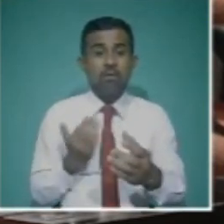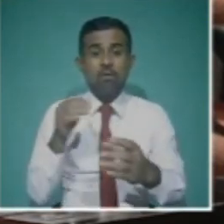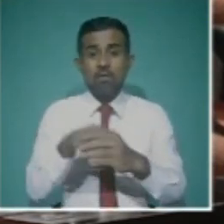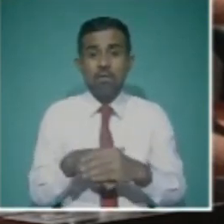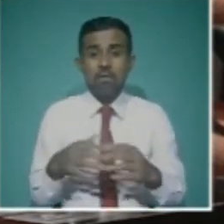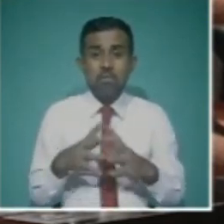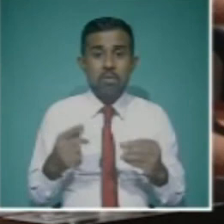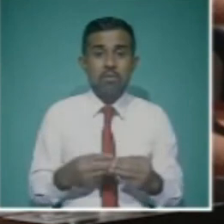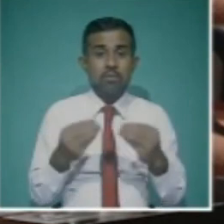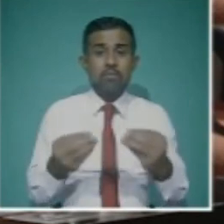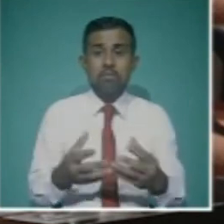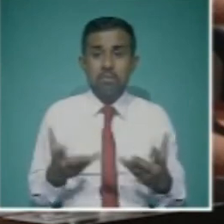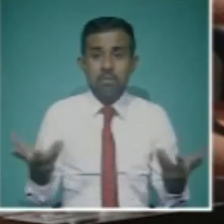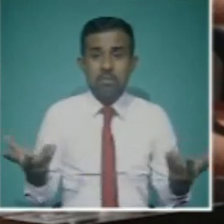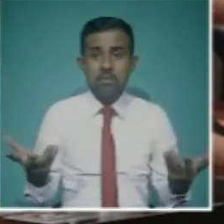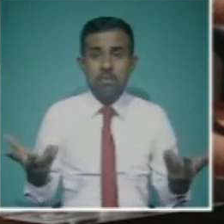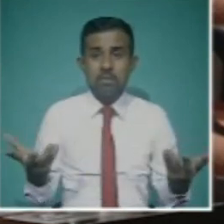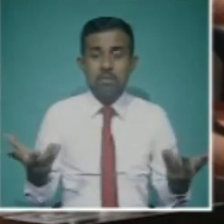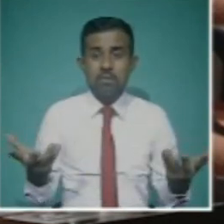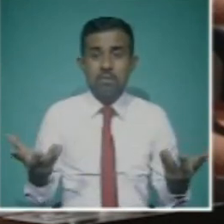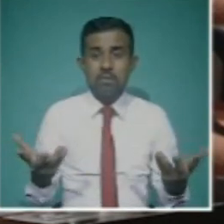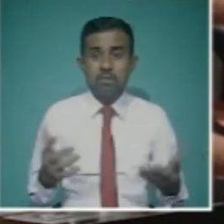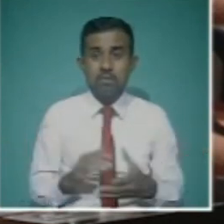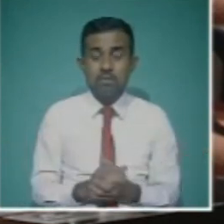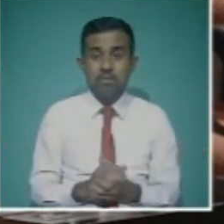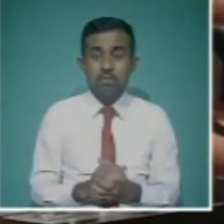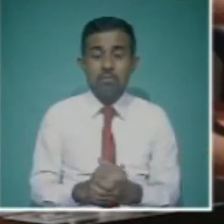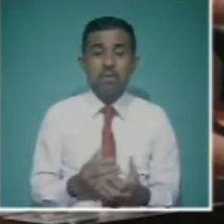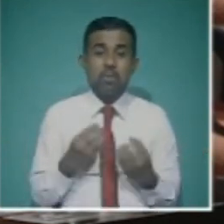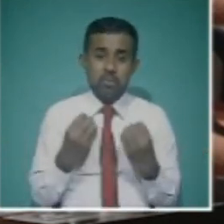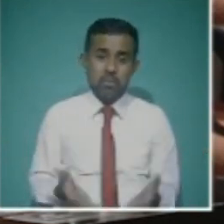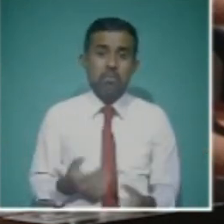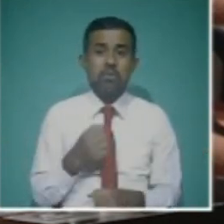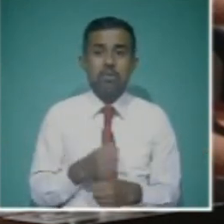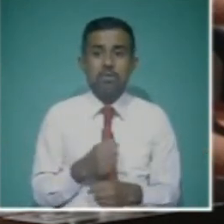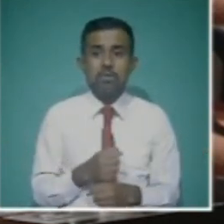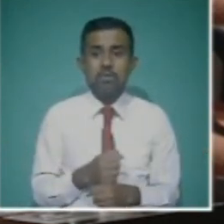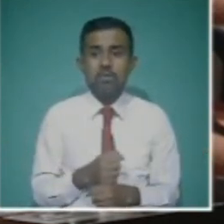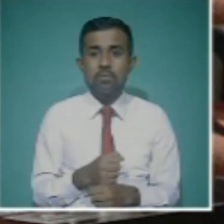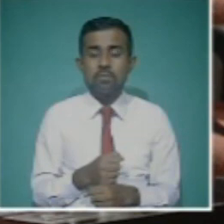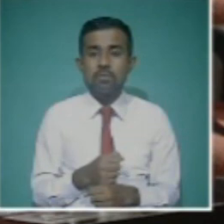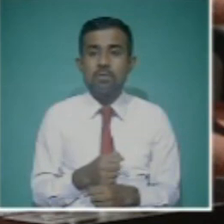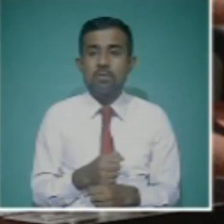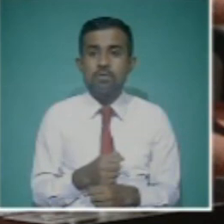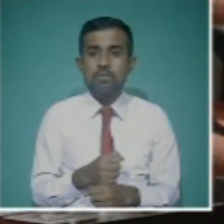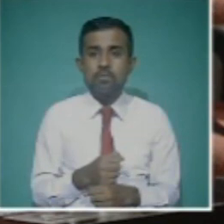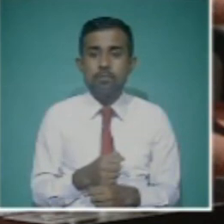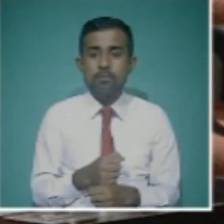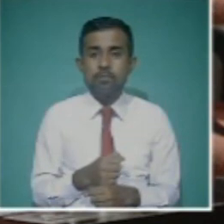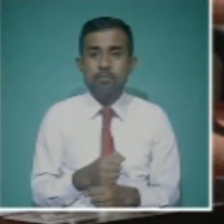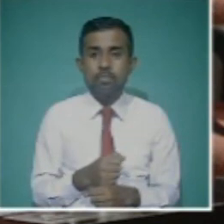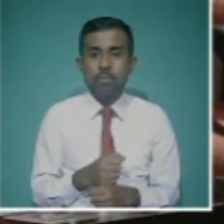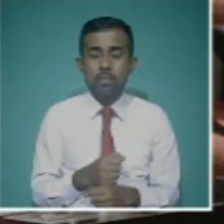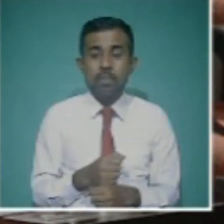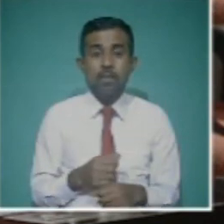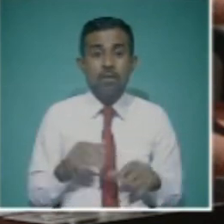bleed. We are already a failed state. We'll be a totally bleeding failed state, Honorable